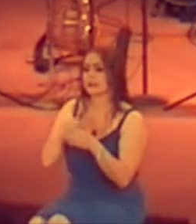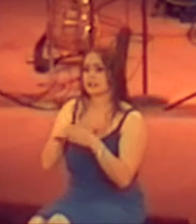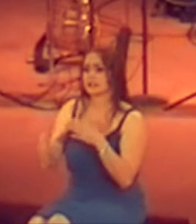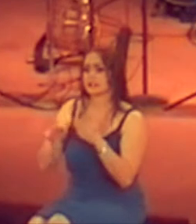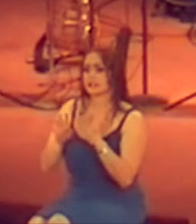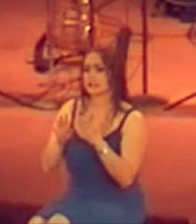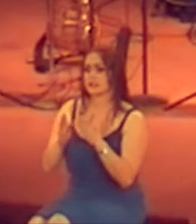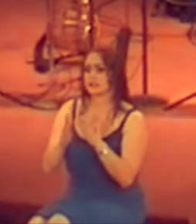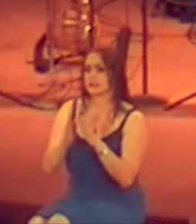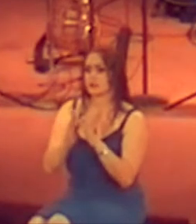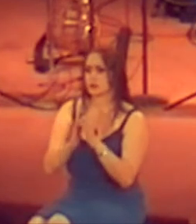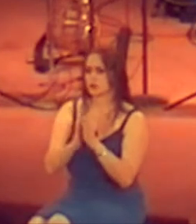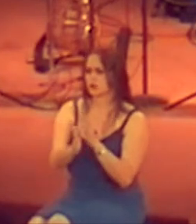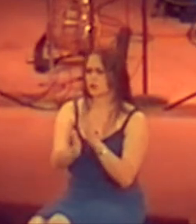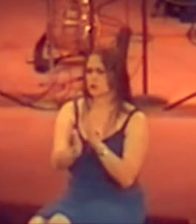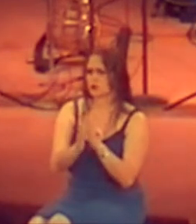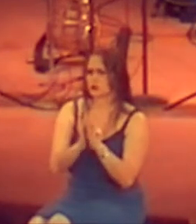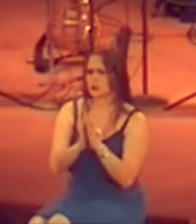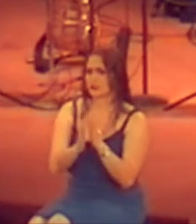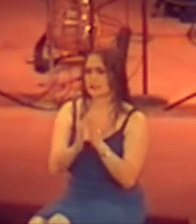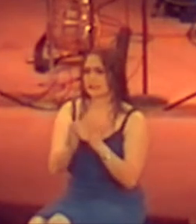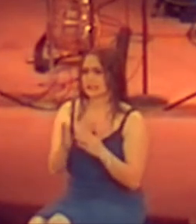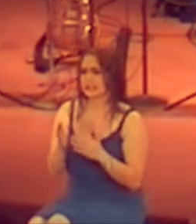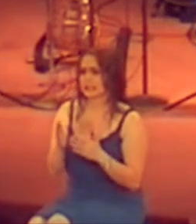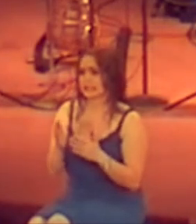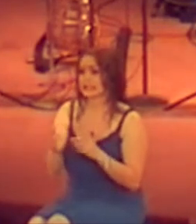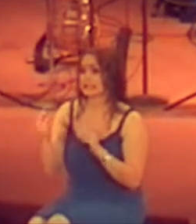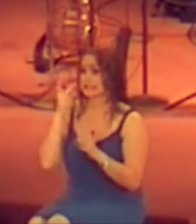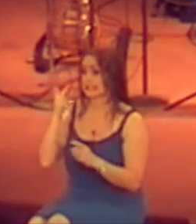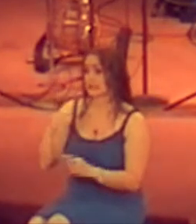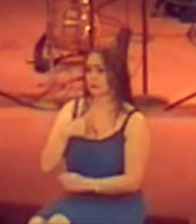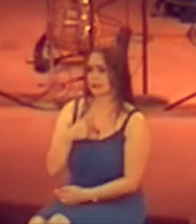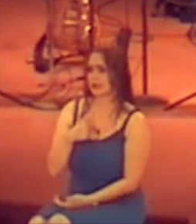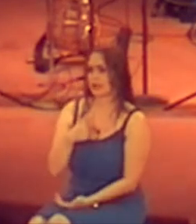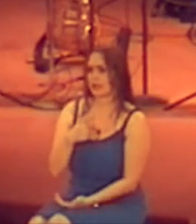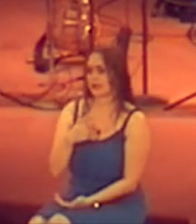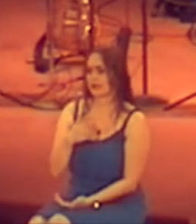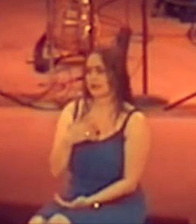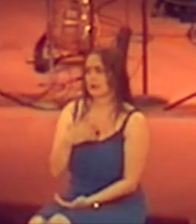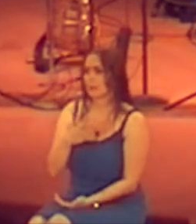like, oh, hi. I'm like, hey, I'm Kyle, I work with the youth. My reputation would be forfeited.